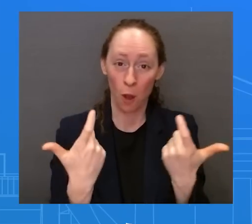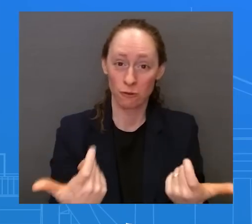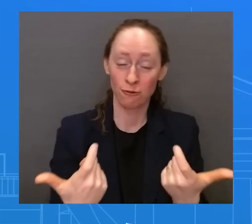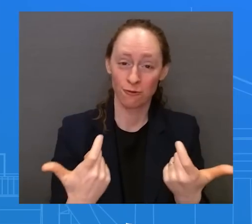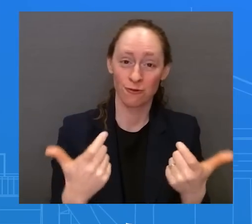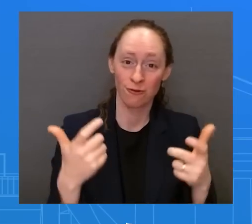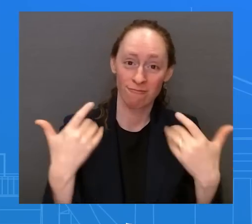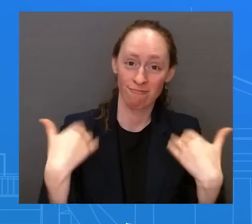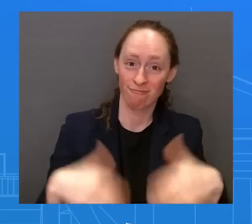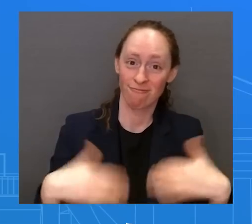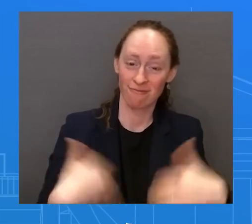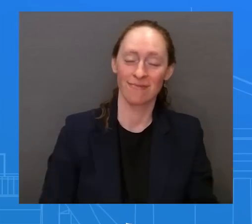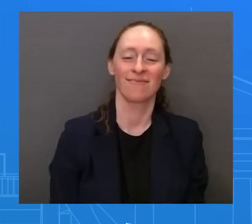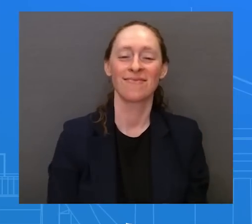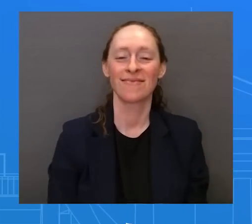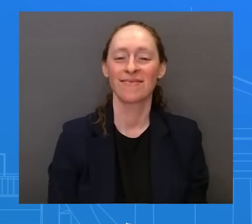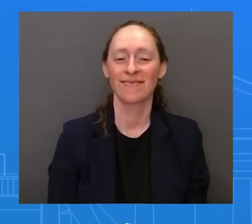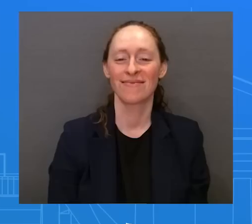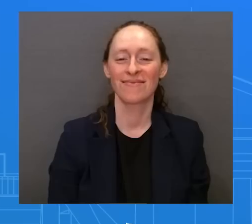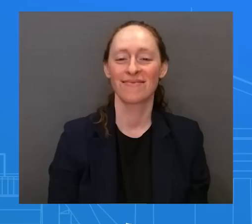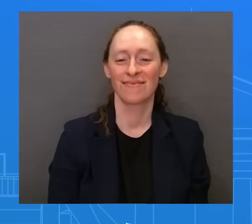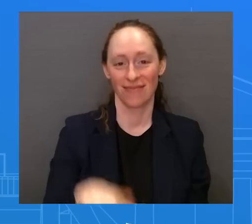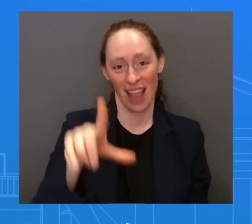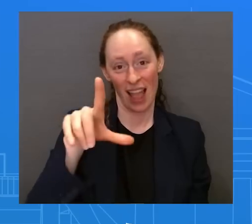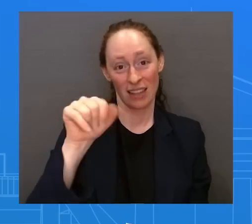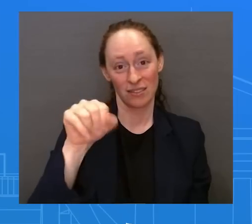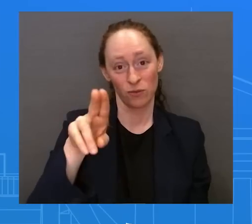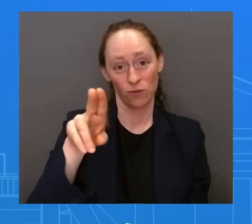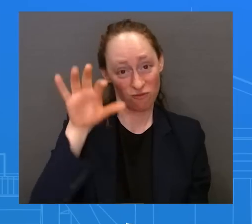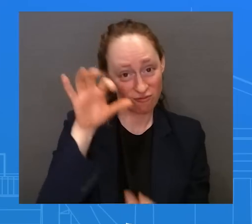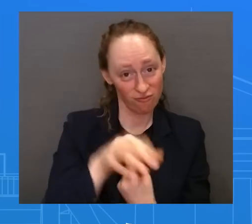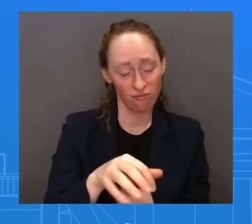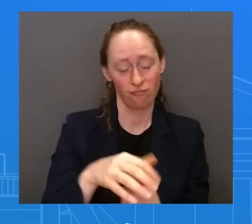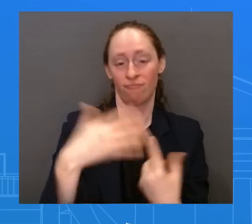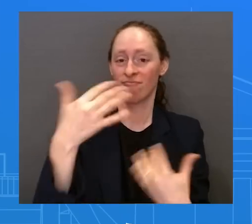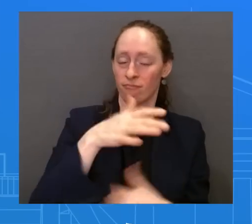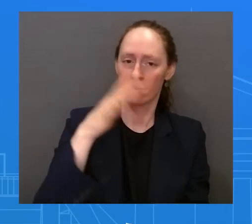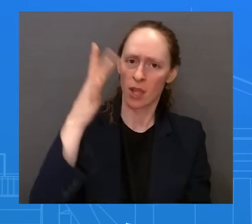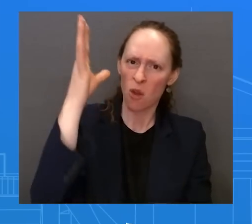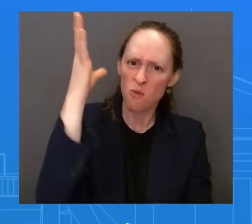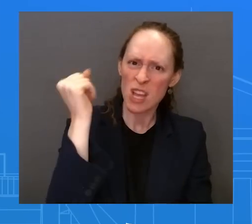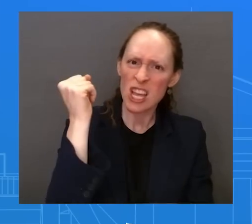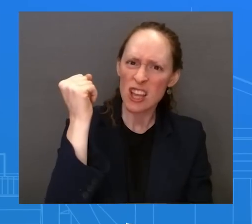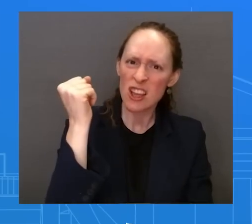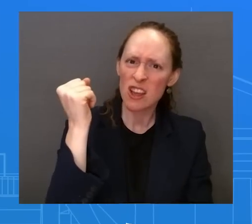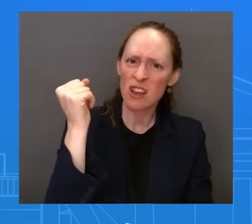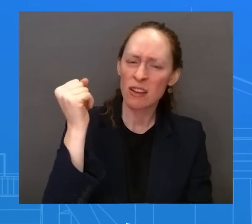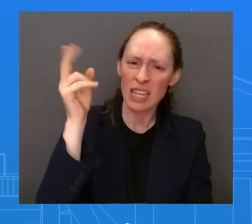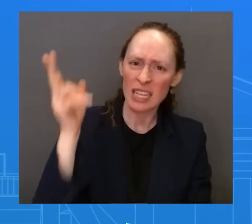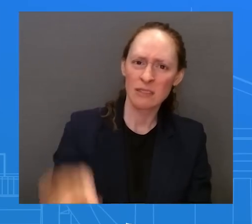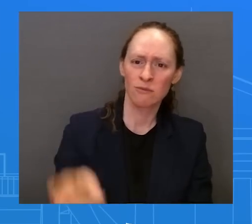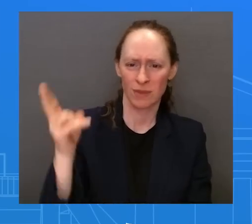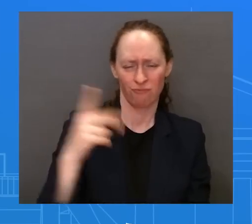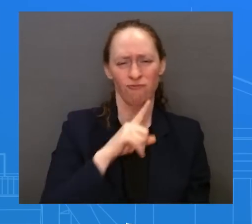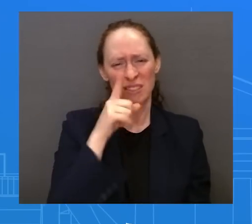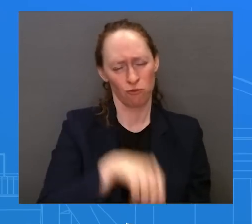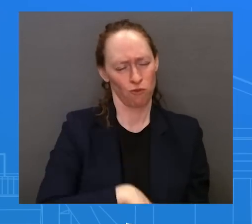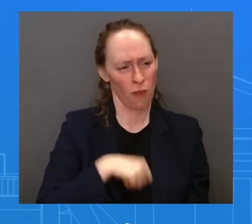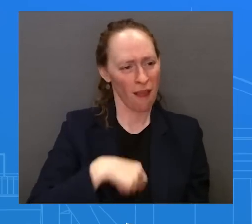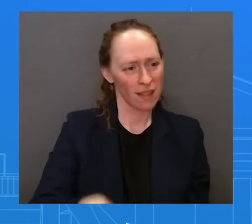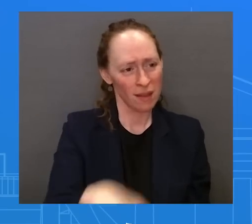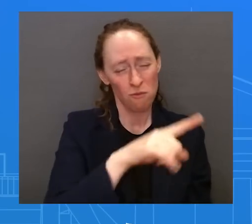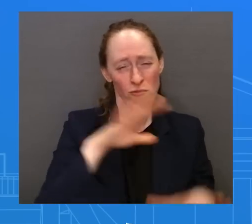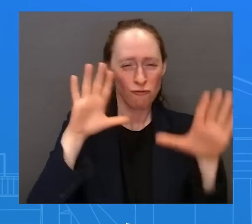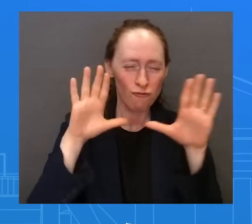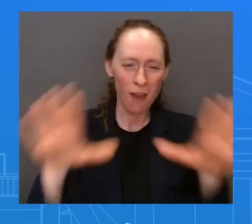win was historic it set a record and we could not be more proud of them again a great game and a wonderful moment for